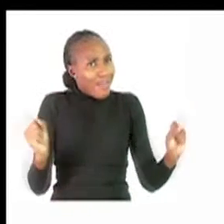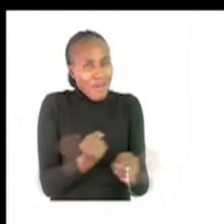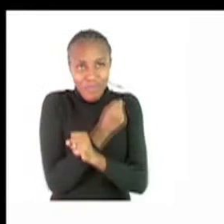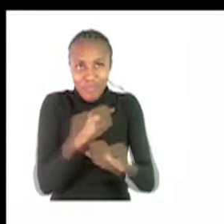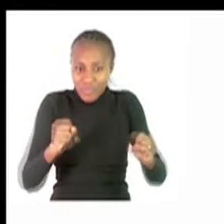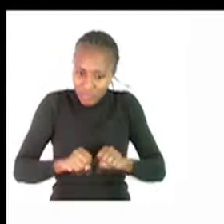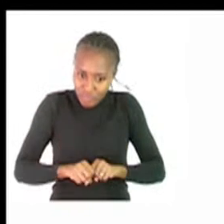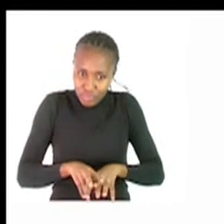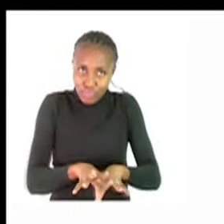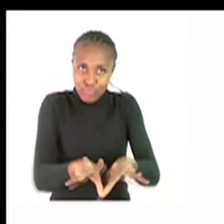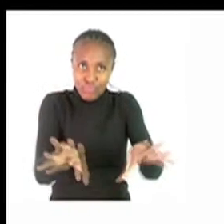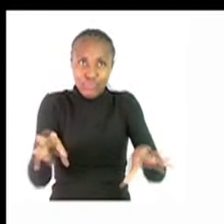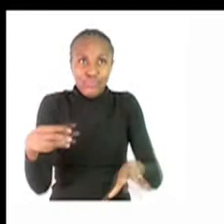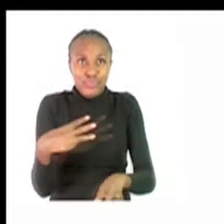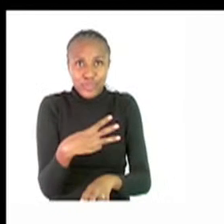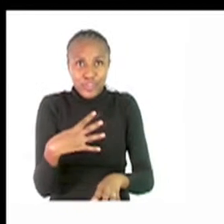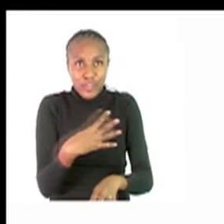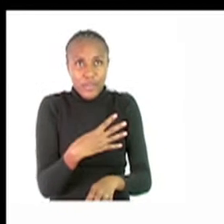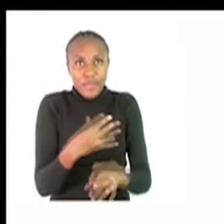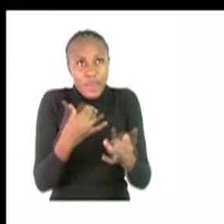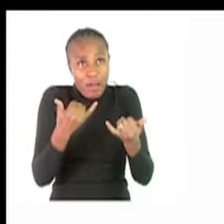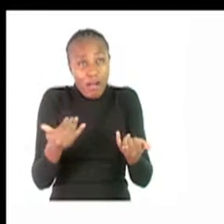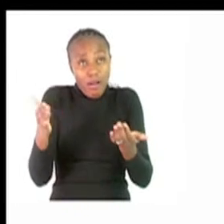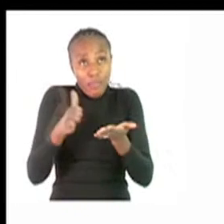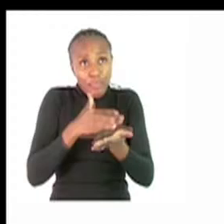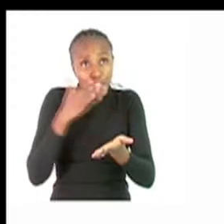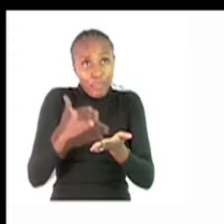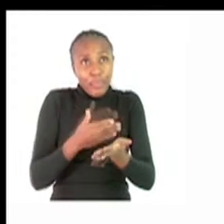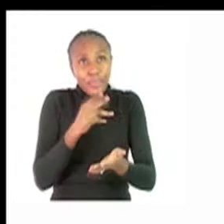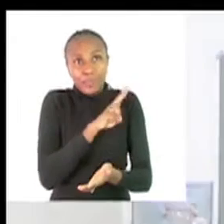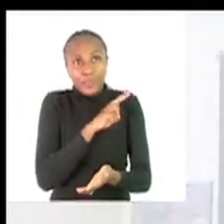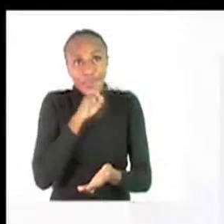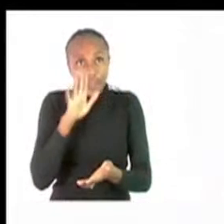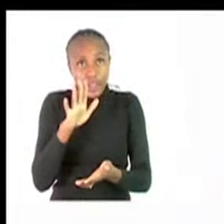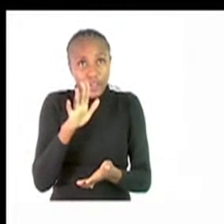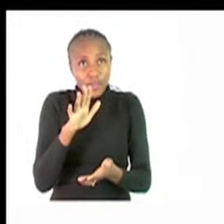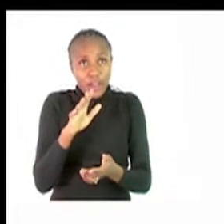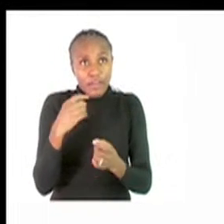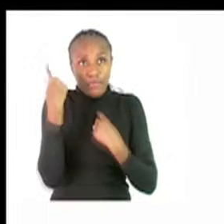HIV/AIDS. Let's turn to page 25 for our self-assessment.